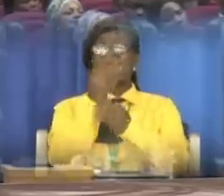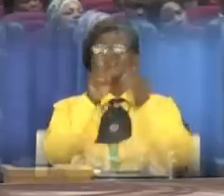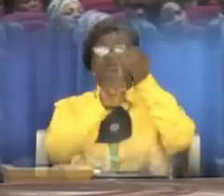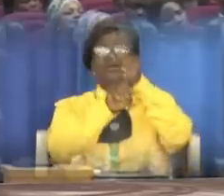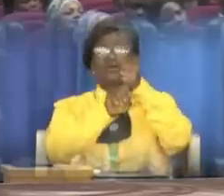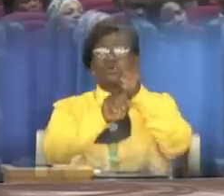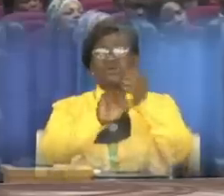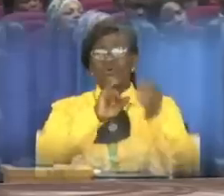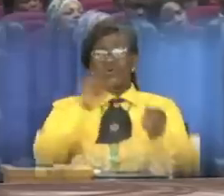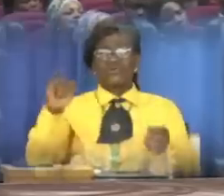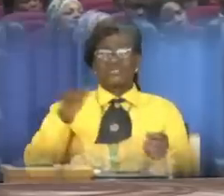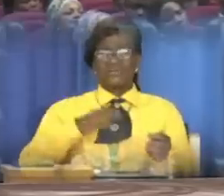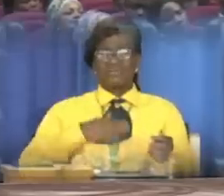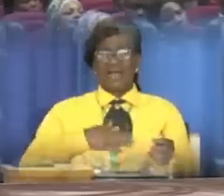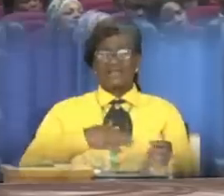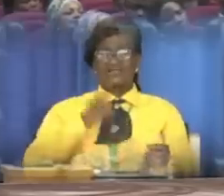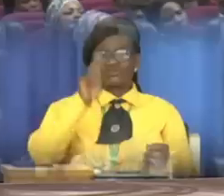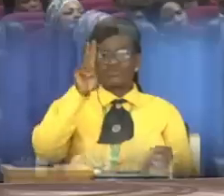me.